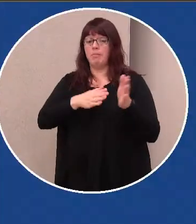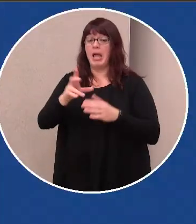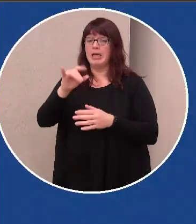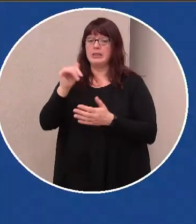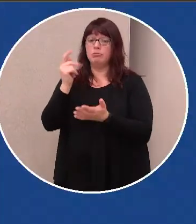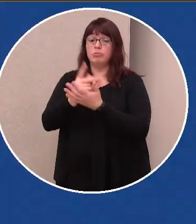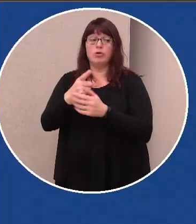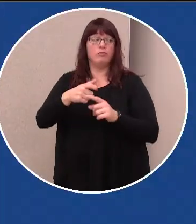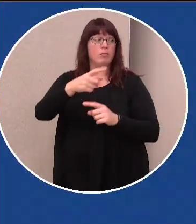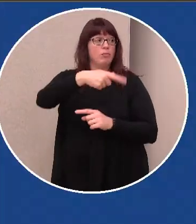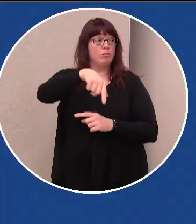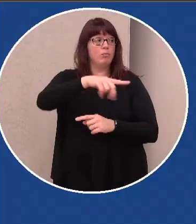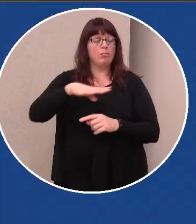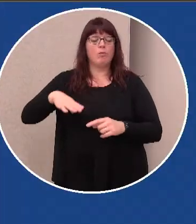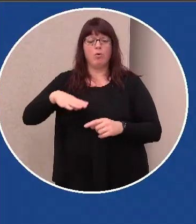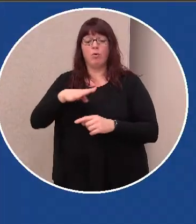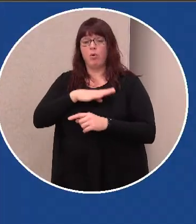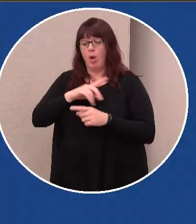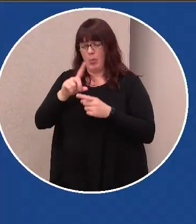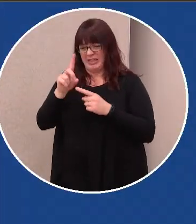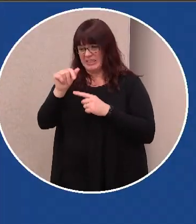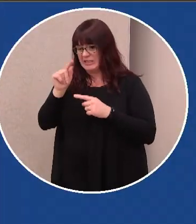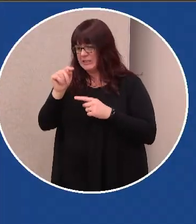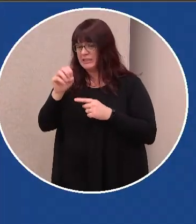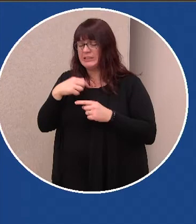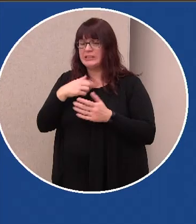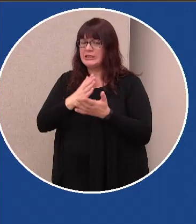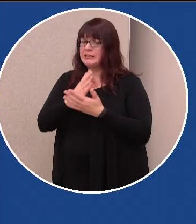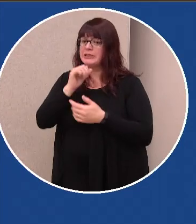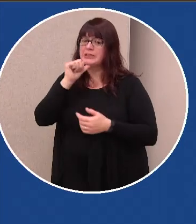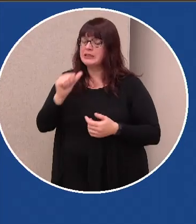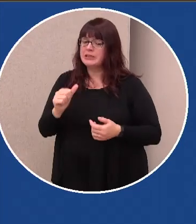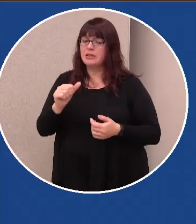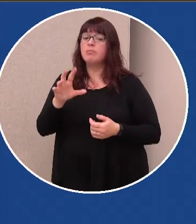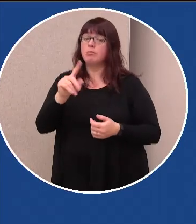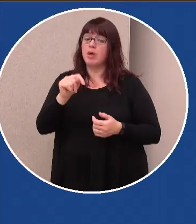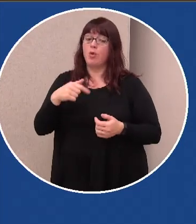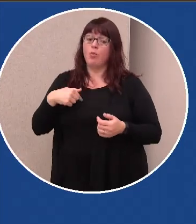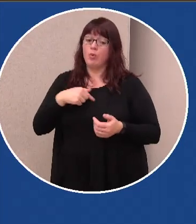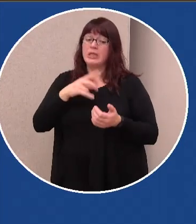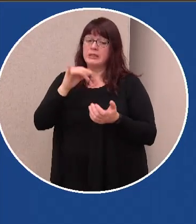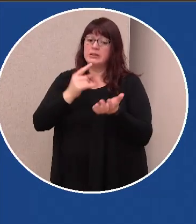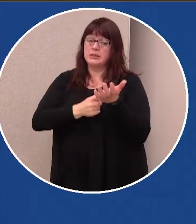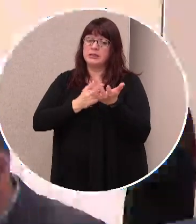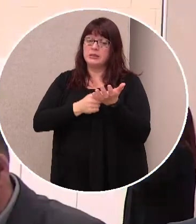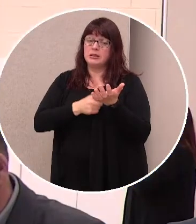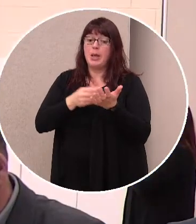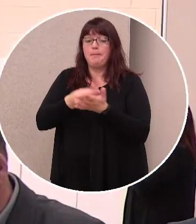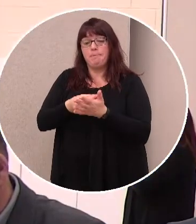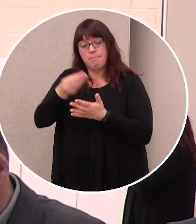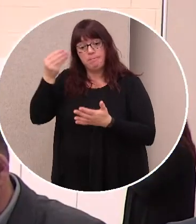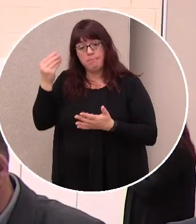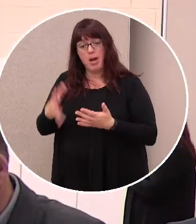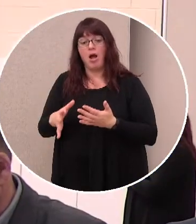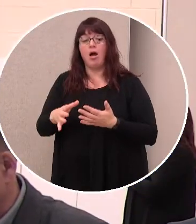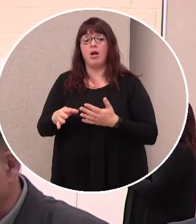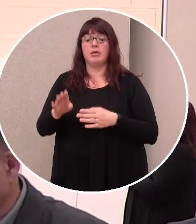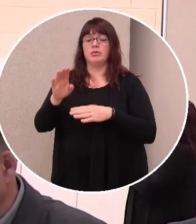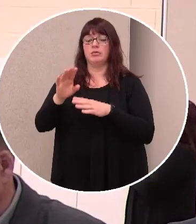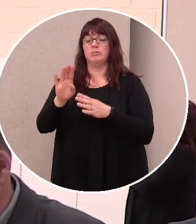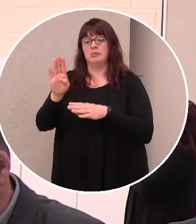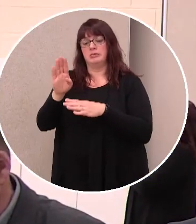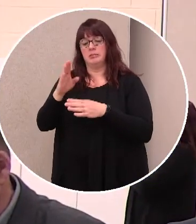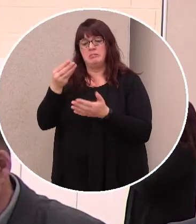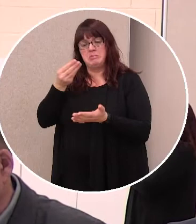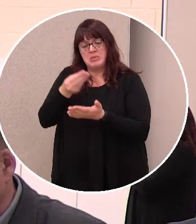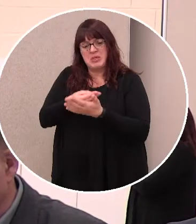can research when that actually occurred. But as part of the action plan was the purchase of an enterprise system, of a